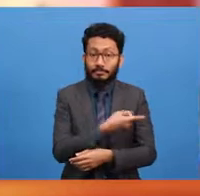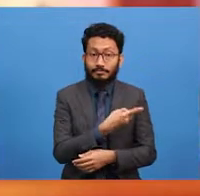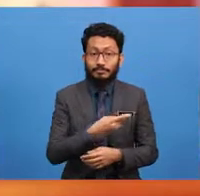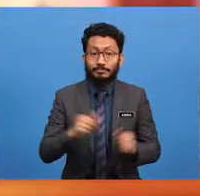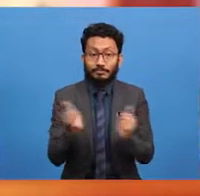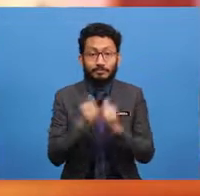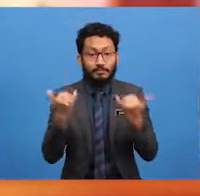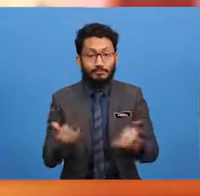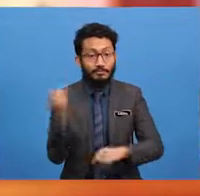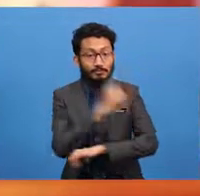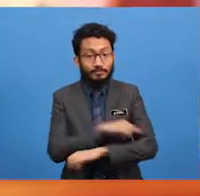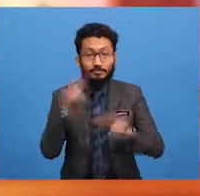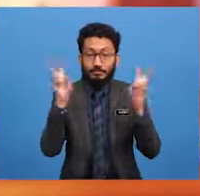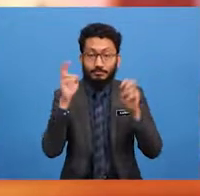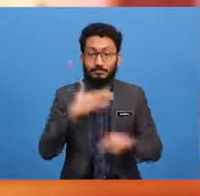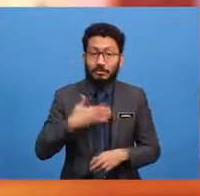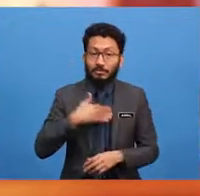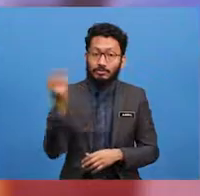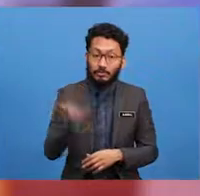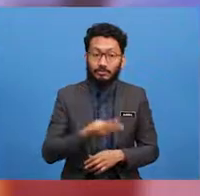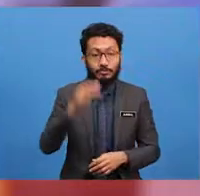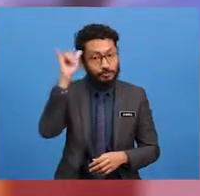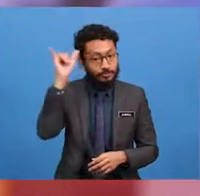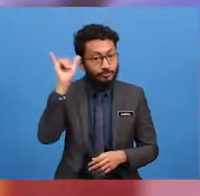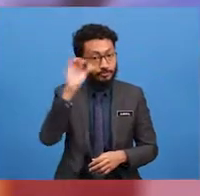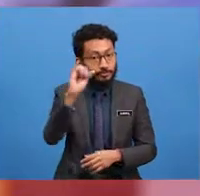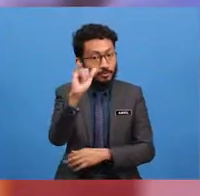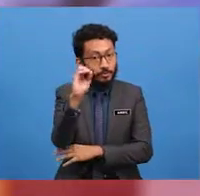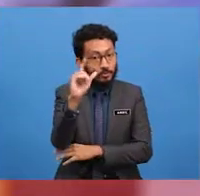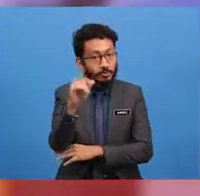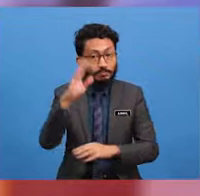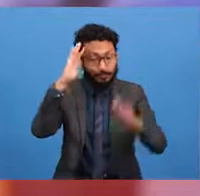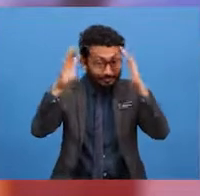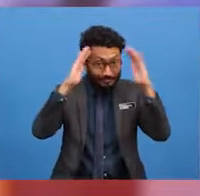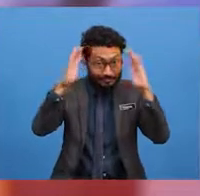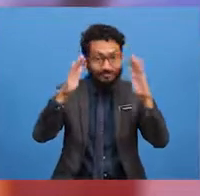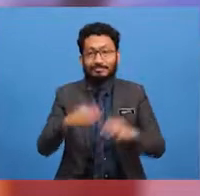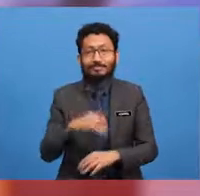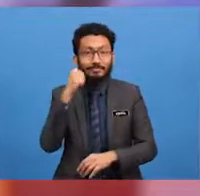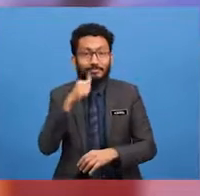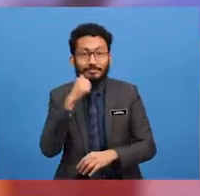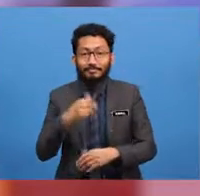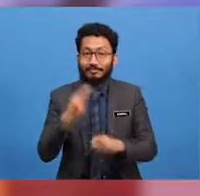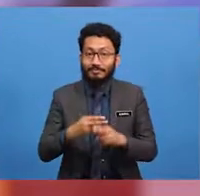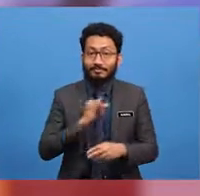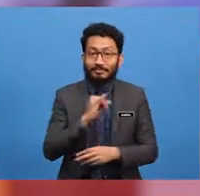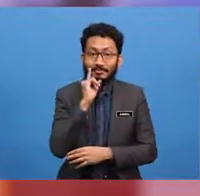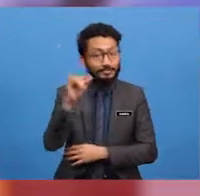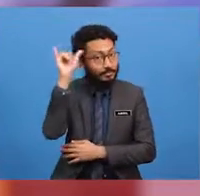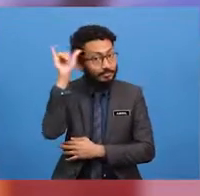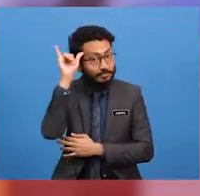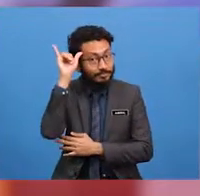topic. Please welcome Yolo. Hello, boys and girls. My name is